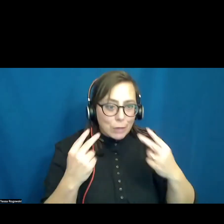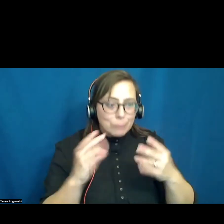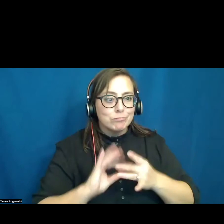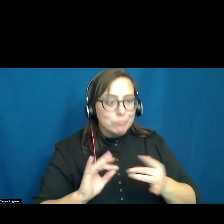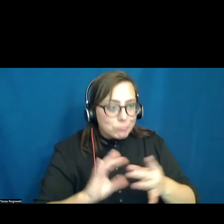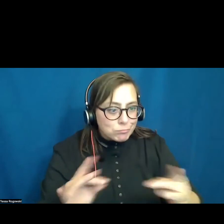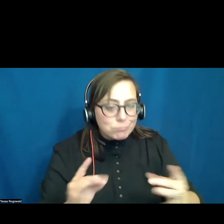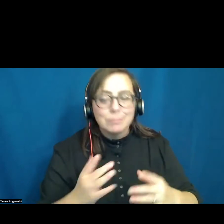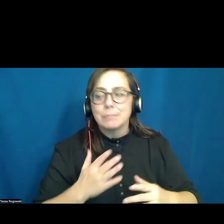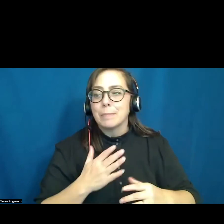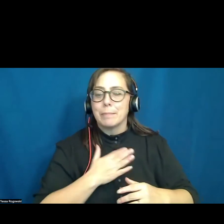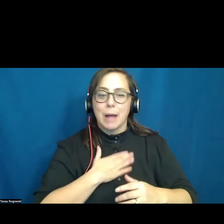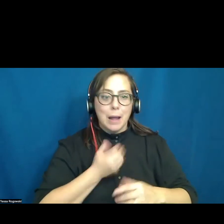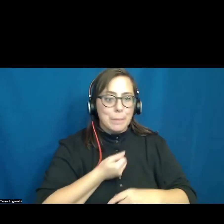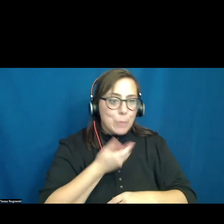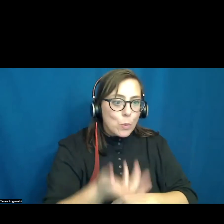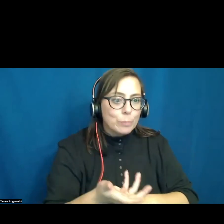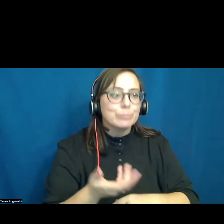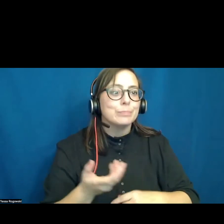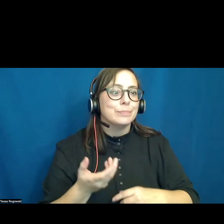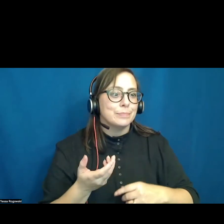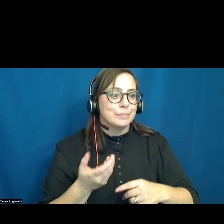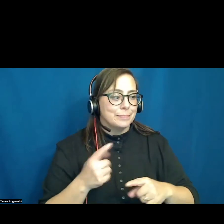poems. And now if you